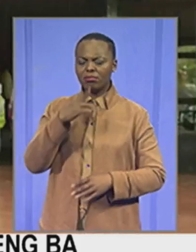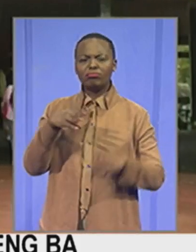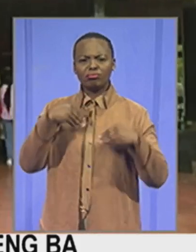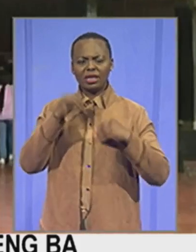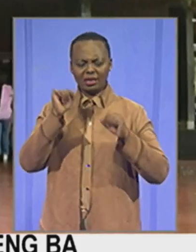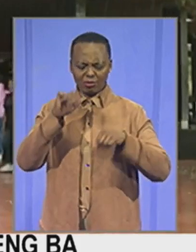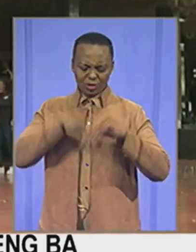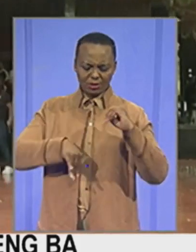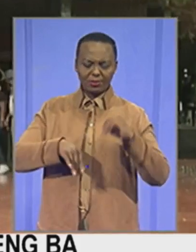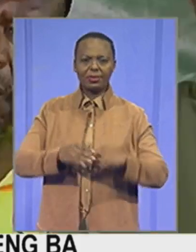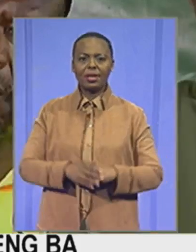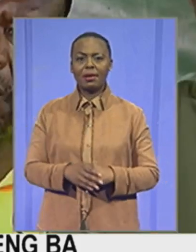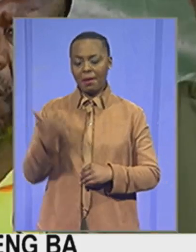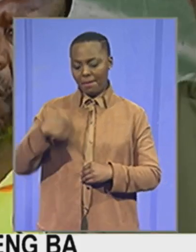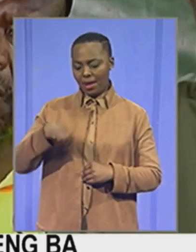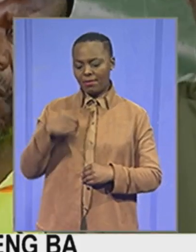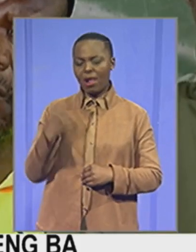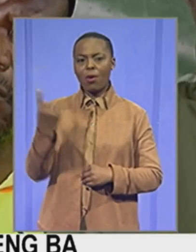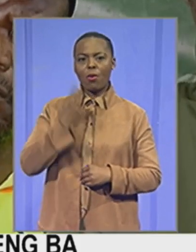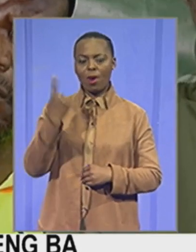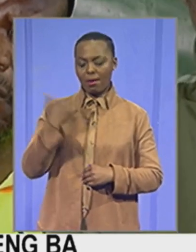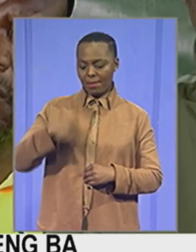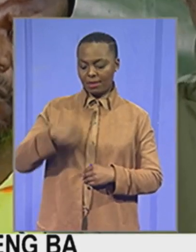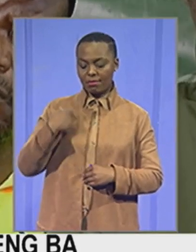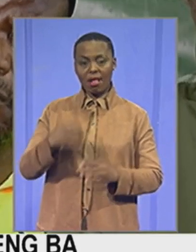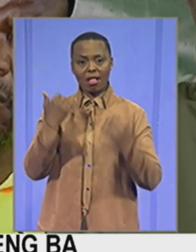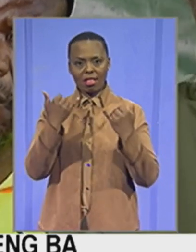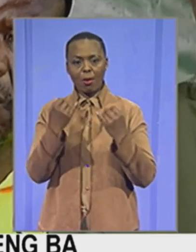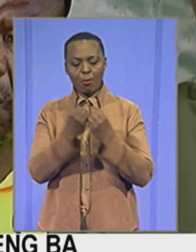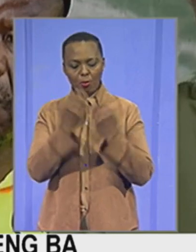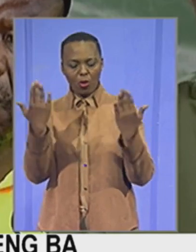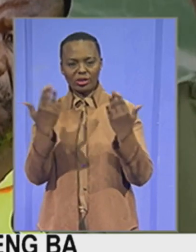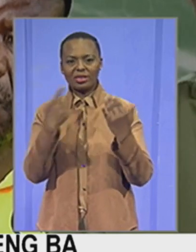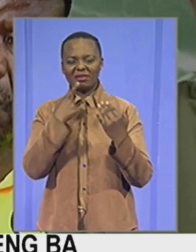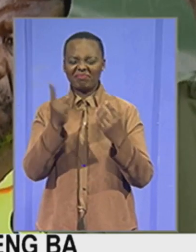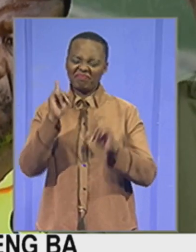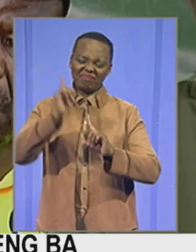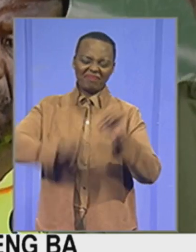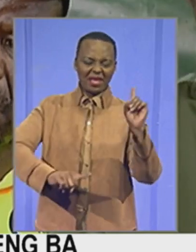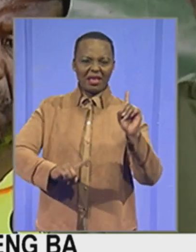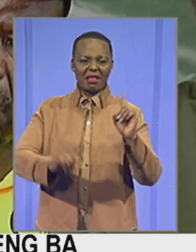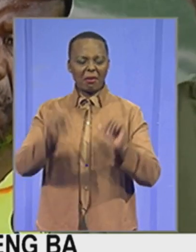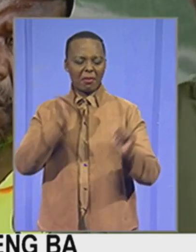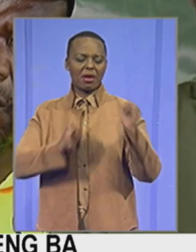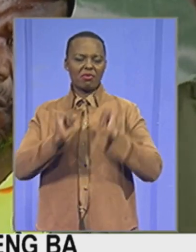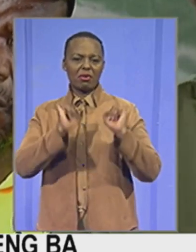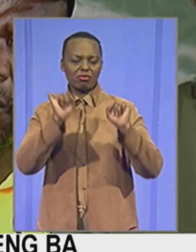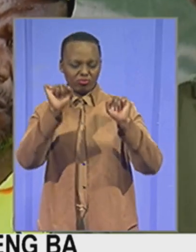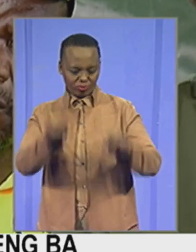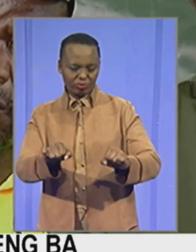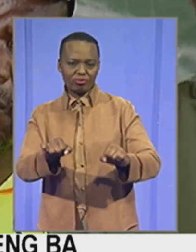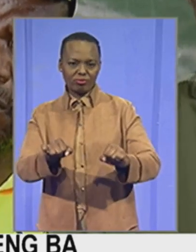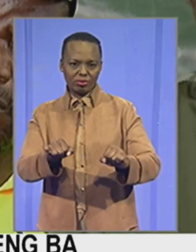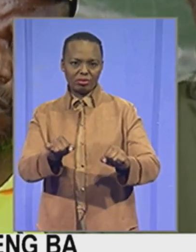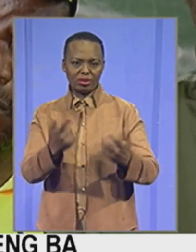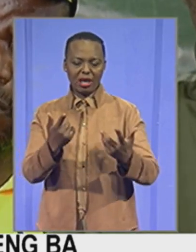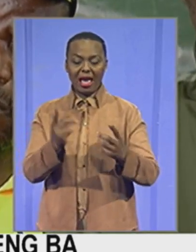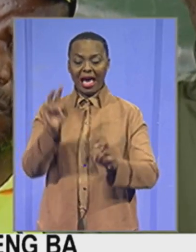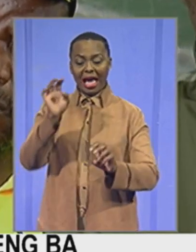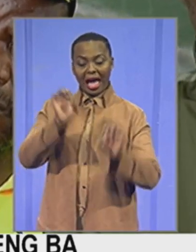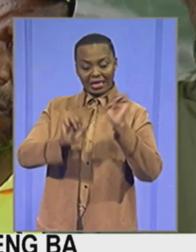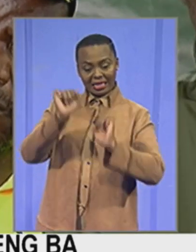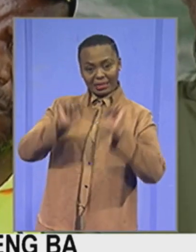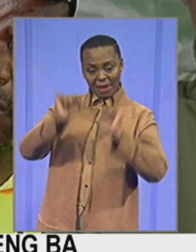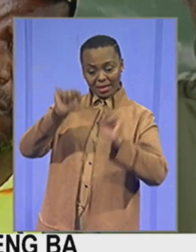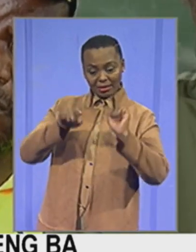Our municipality is one of the municipalities that is rated to have failed to perform. So this is an assessment of failure to